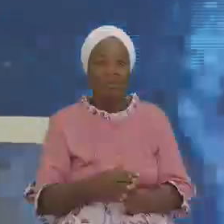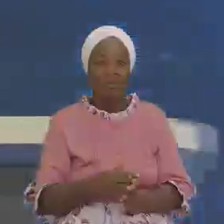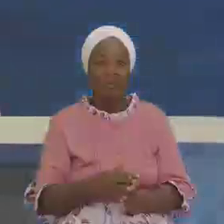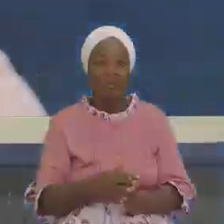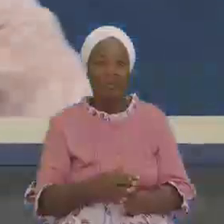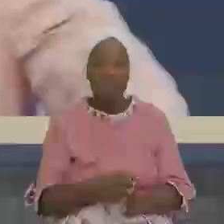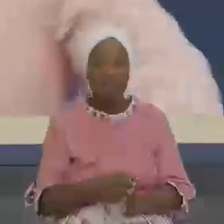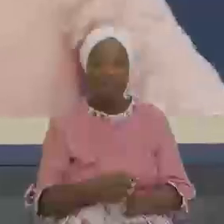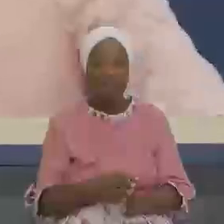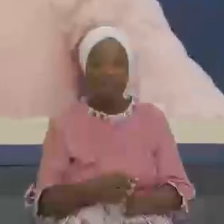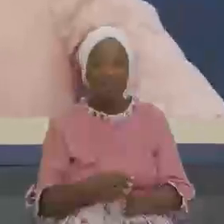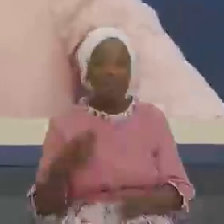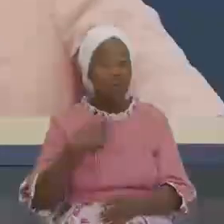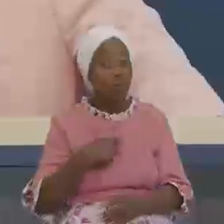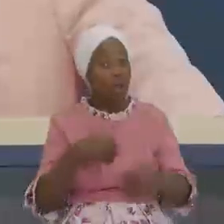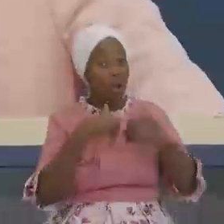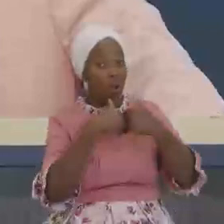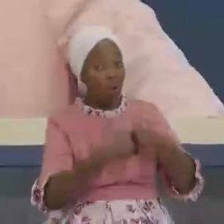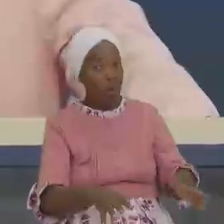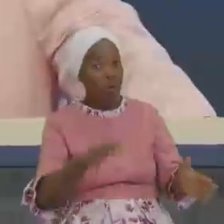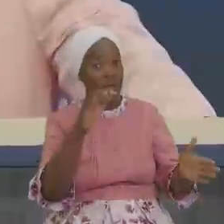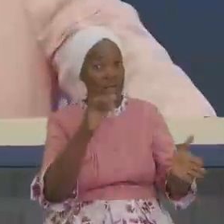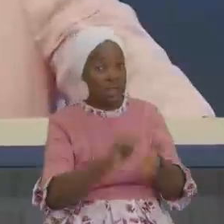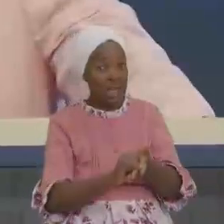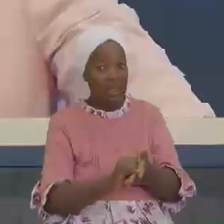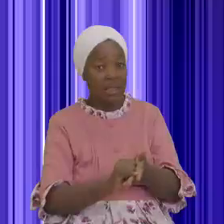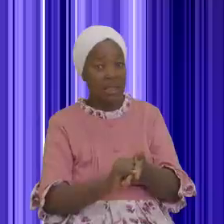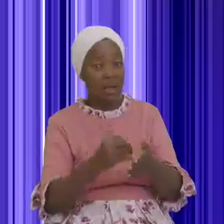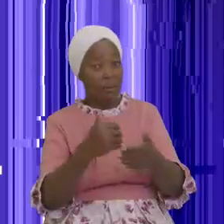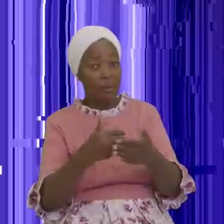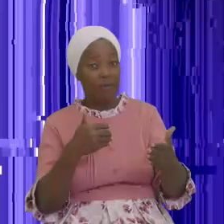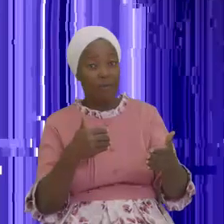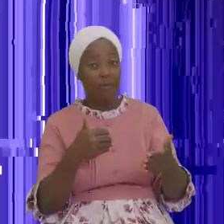We lost that by the fall.